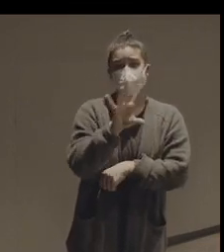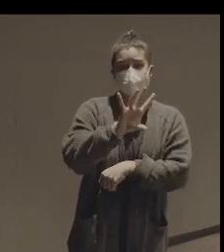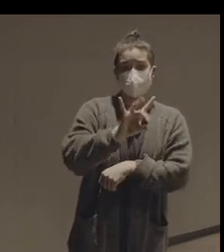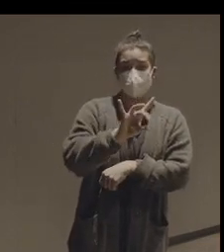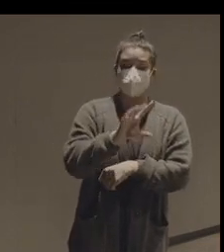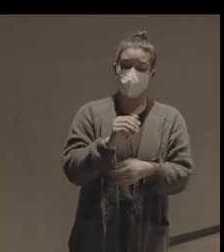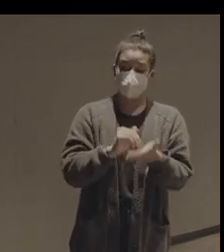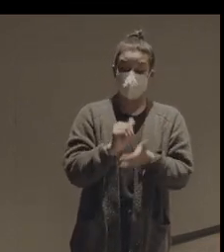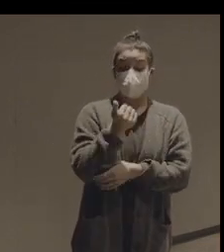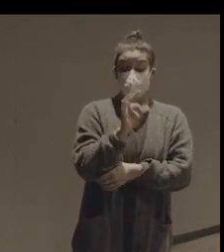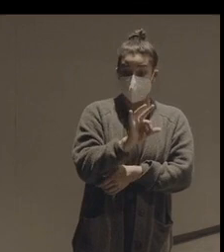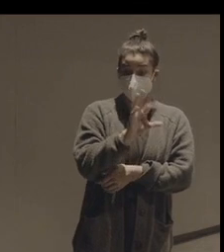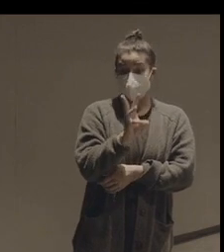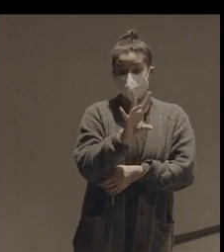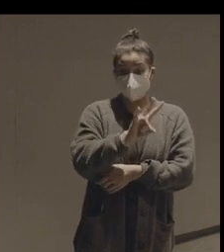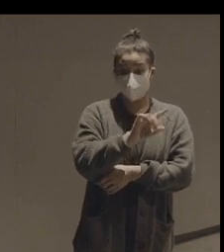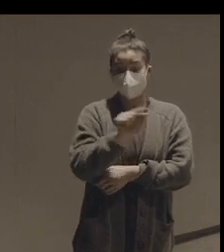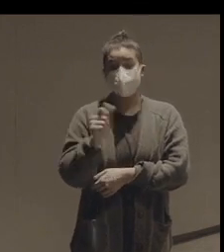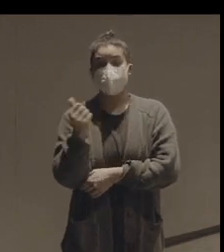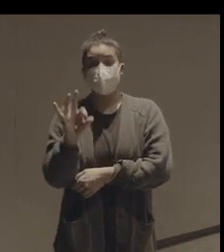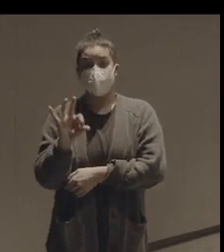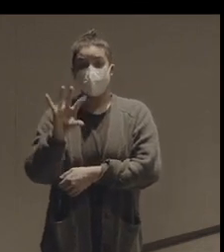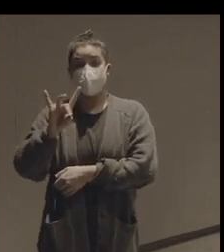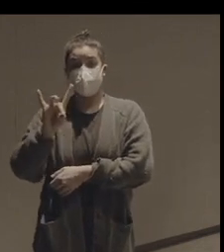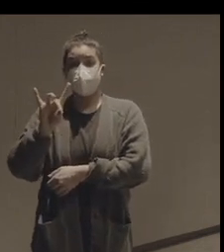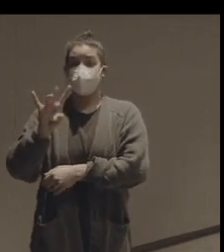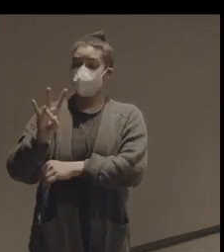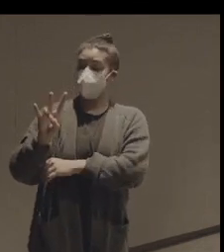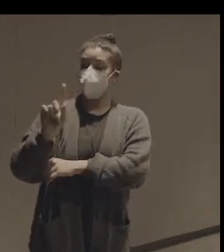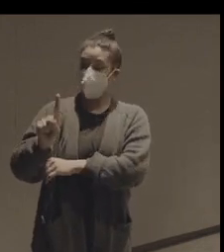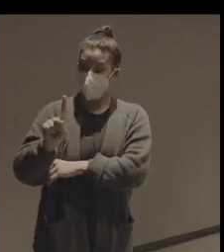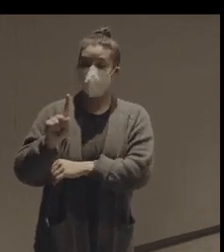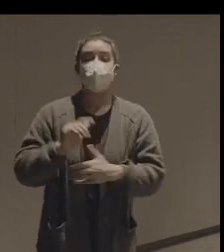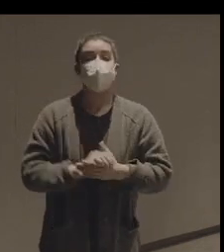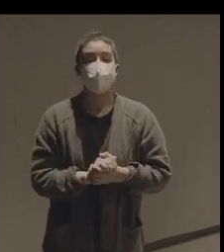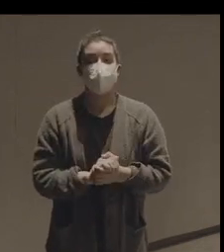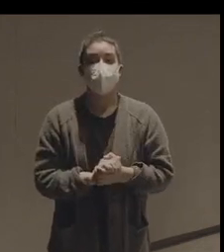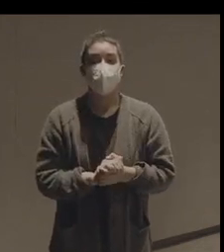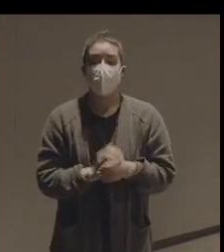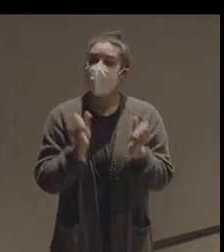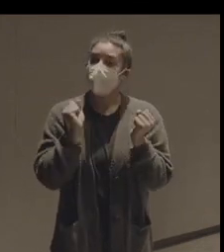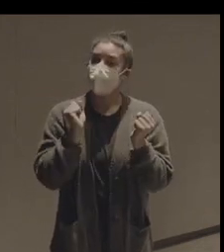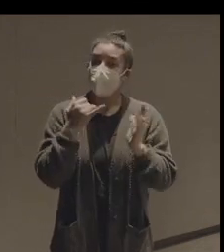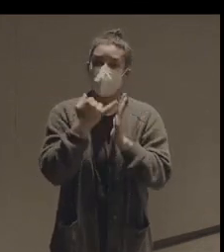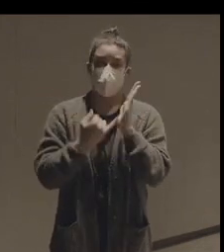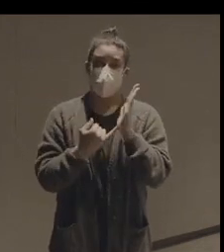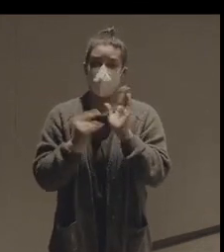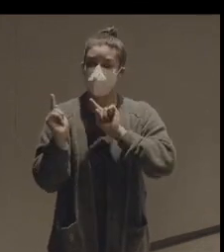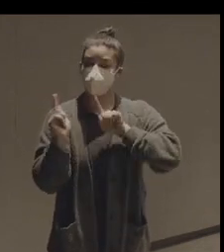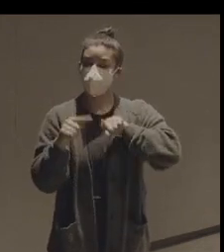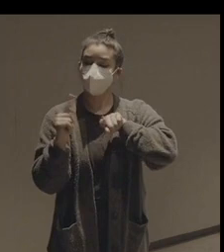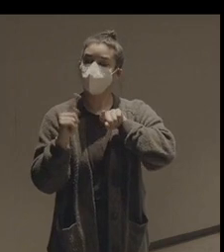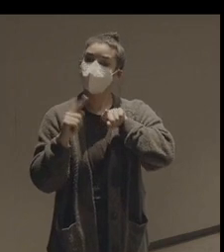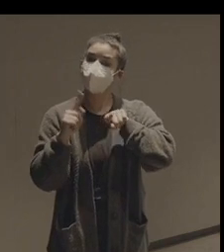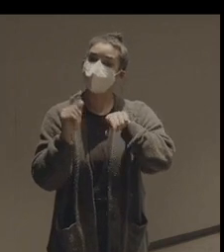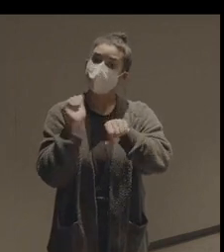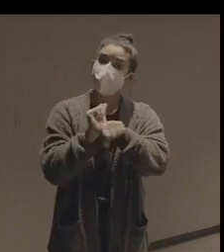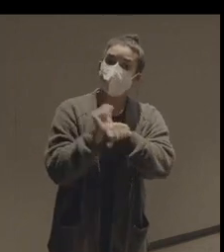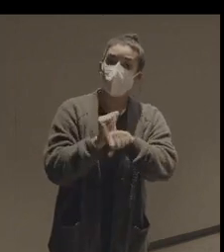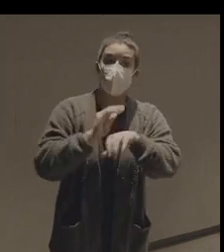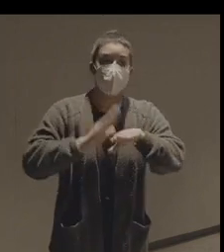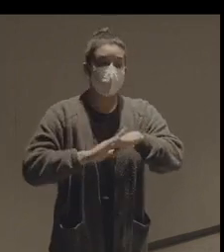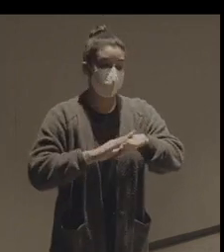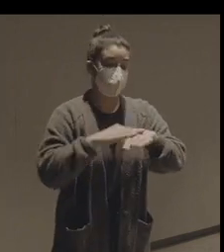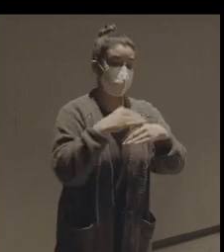like Andy Warhol, Robert Rauschenberg, Richard Serra, Robert Irwin, and James Turrell, and they worked with corporations and research centers like